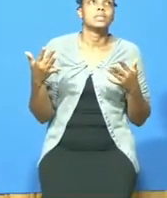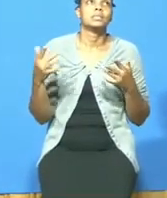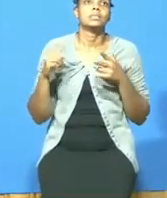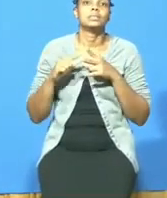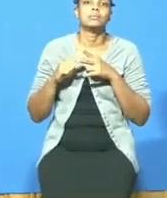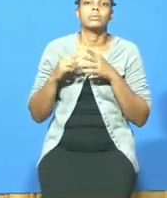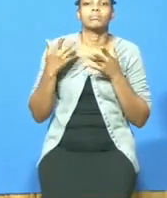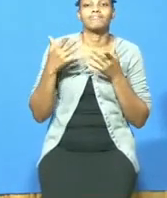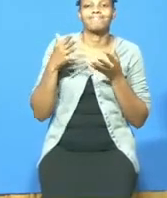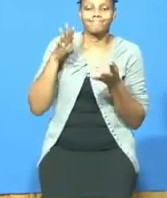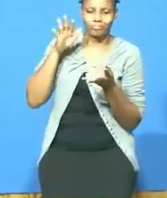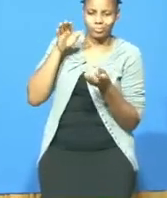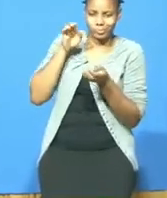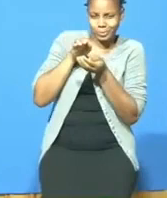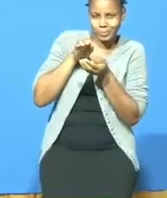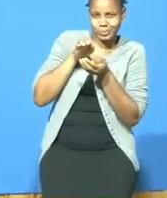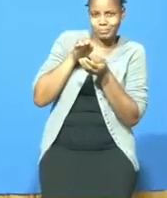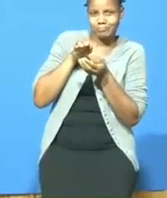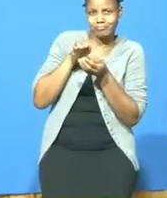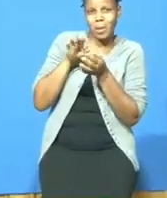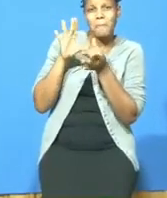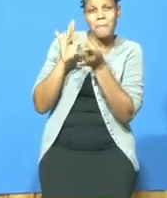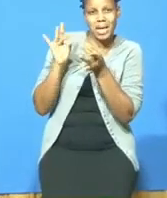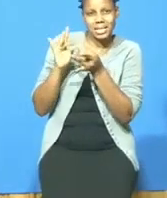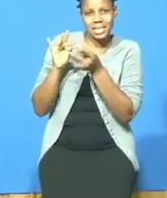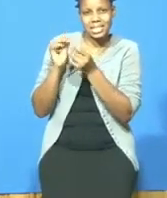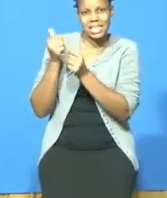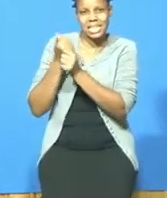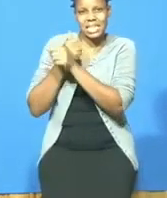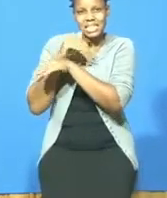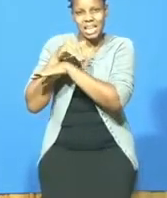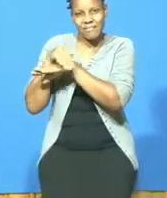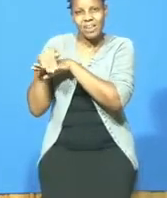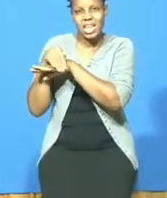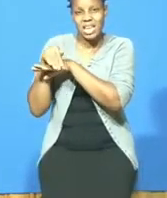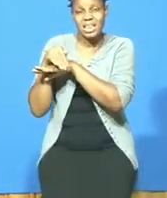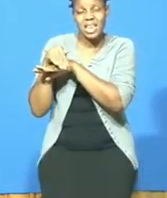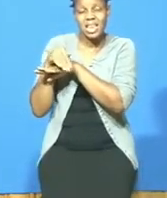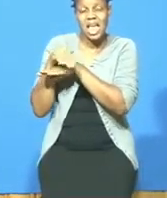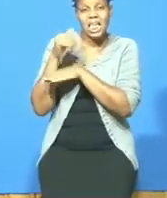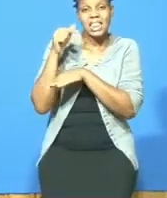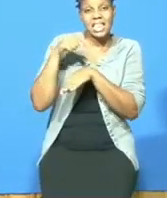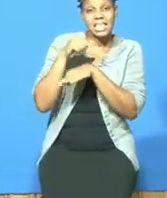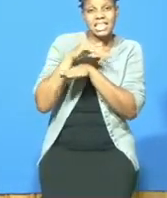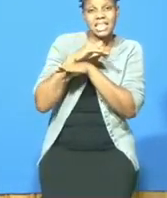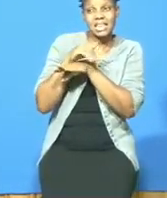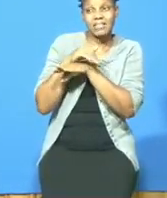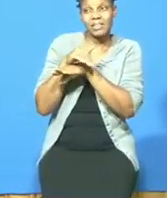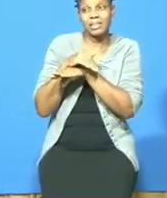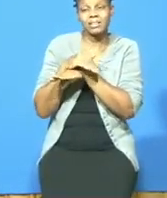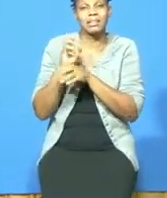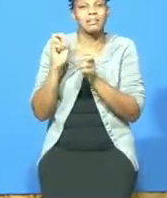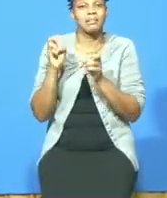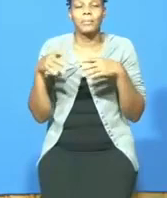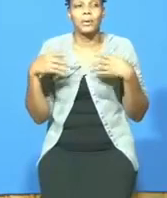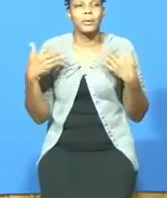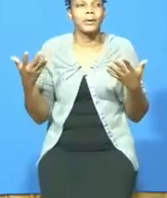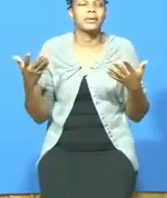just condense our message each evening, and this evening is